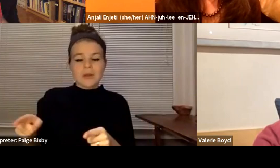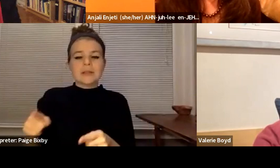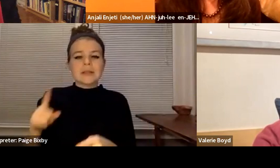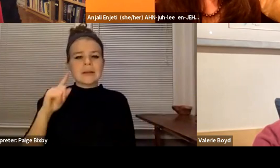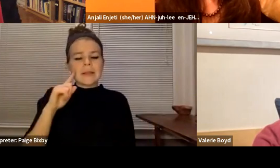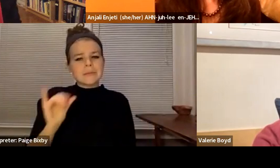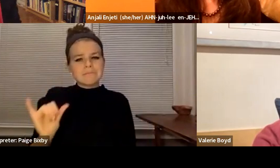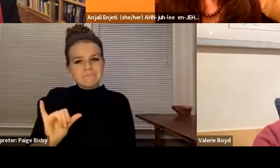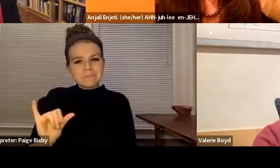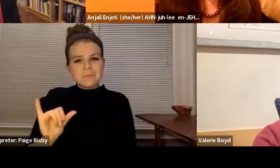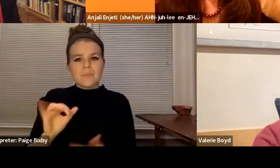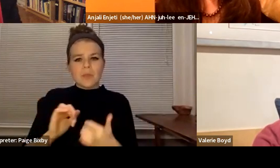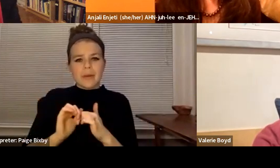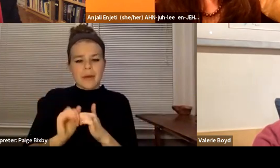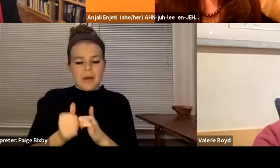the way